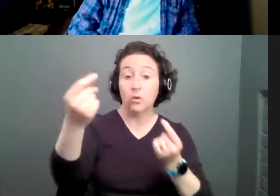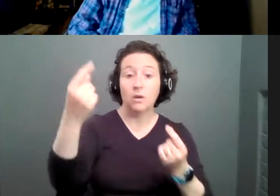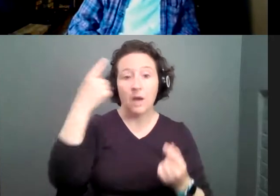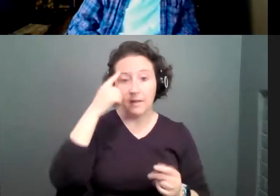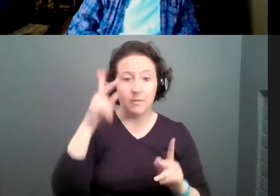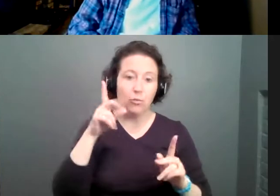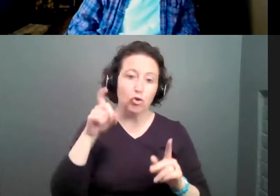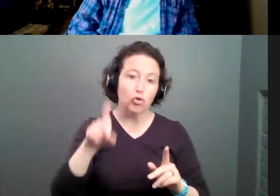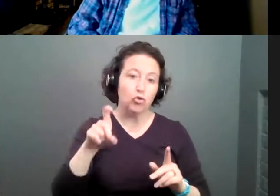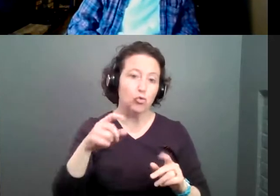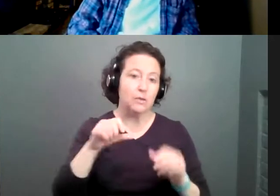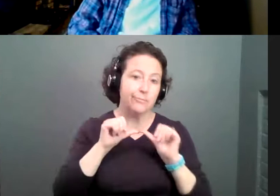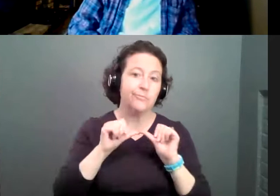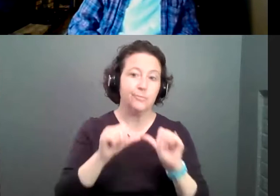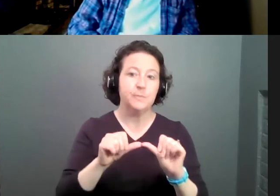should continue